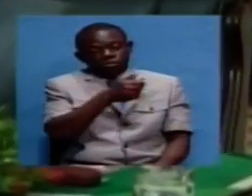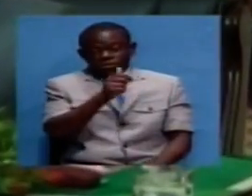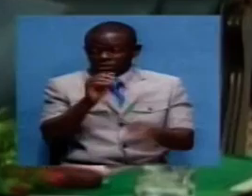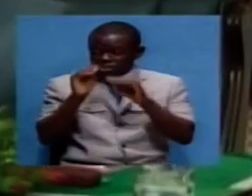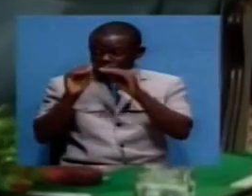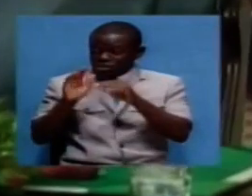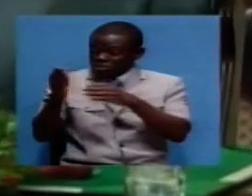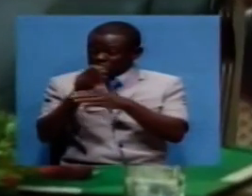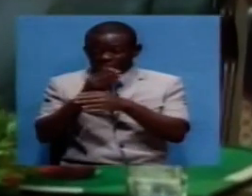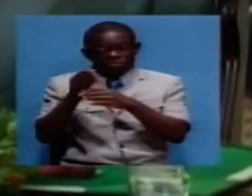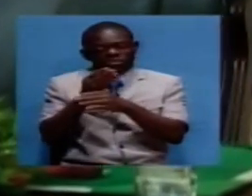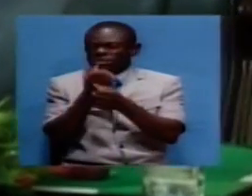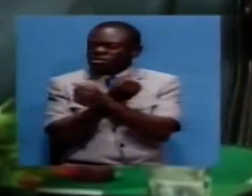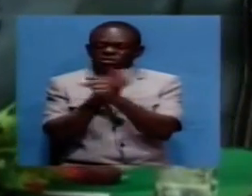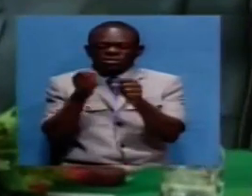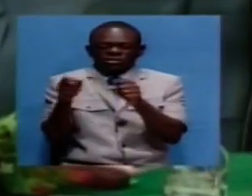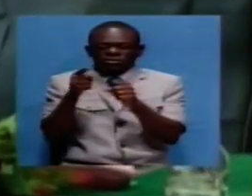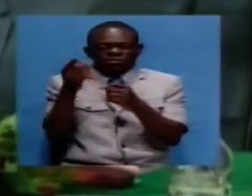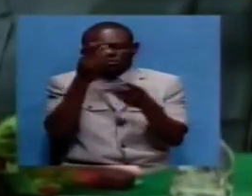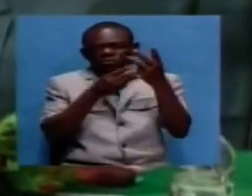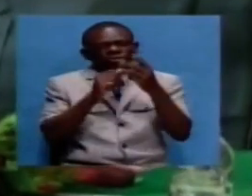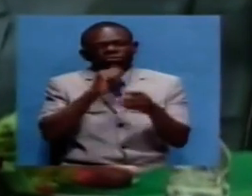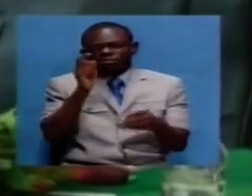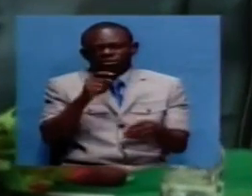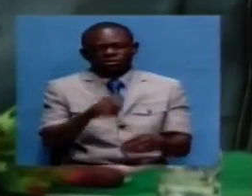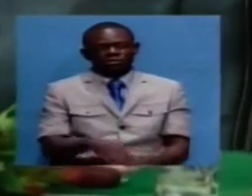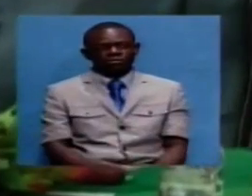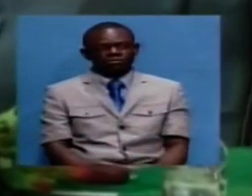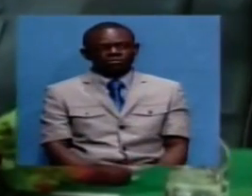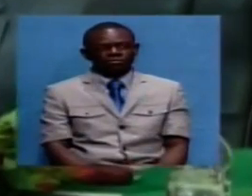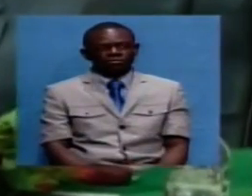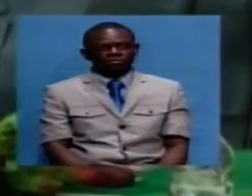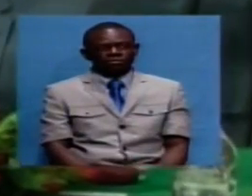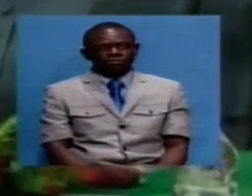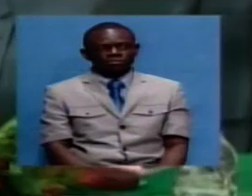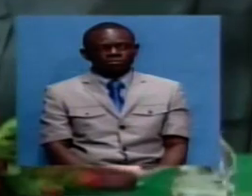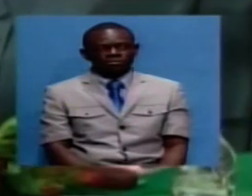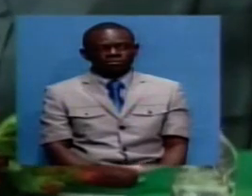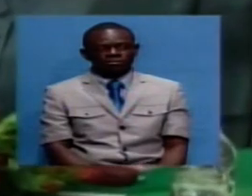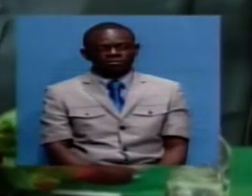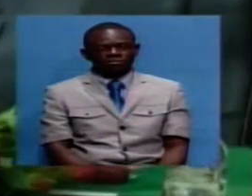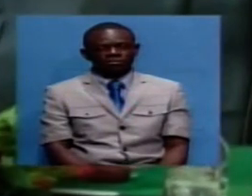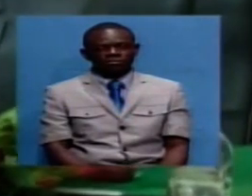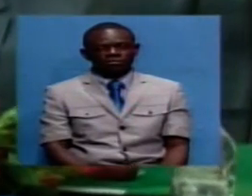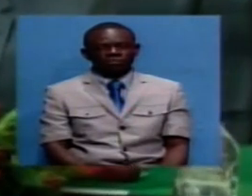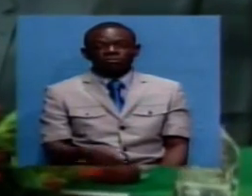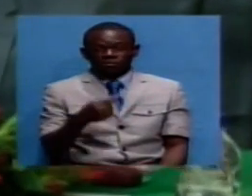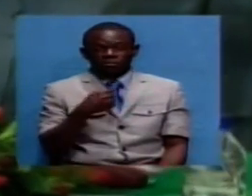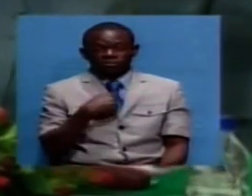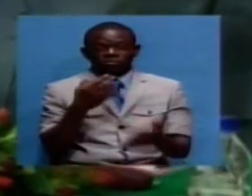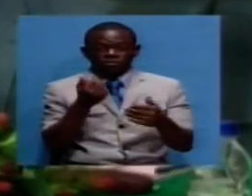in the room is the proclamation of a state of emergency. I want to assure you that it will not impact on you in any way at